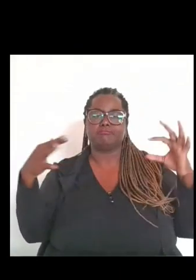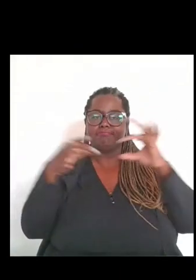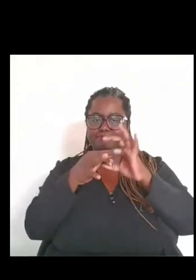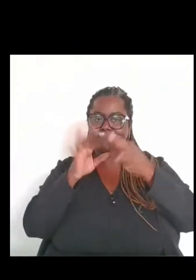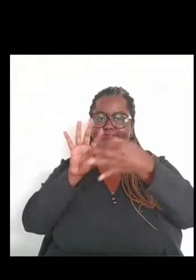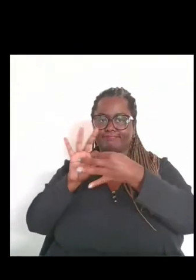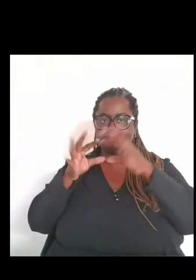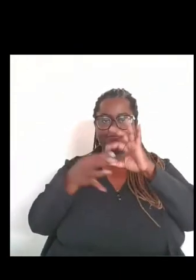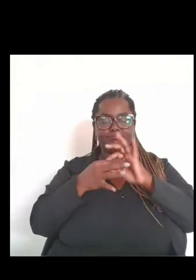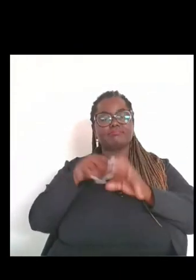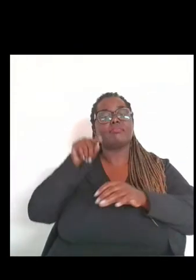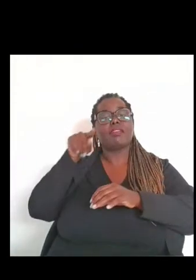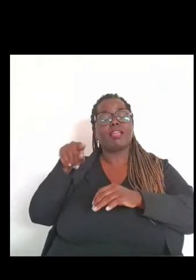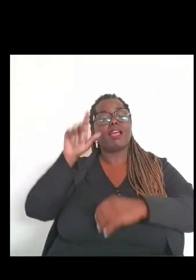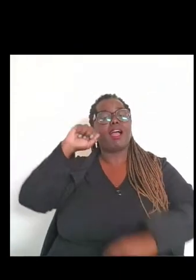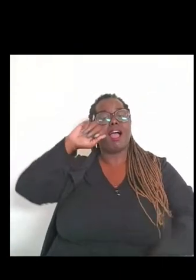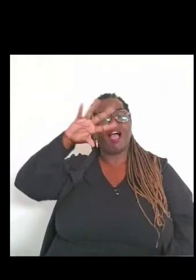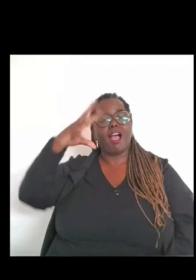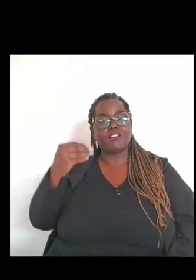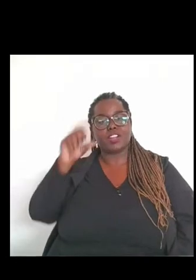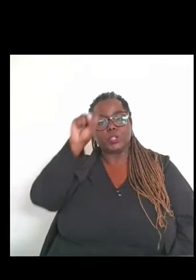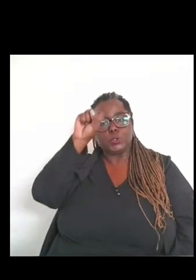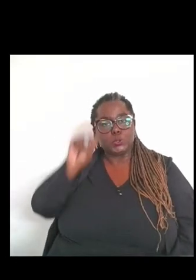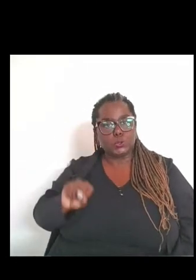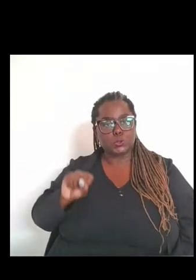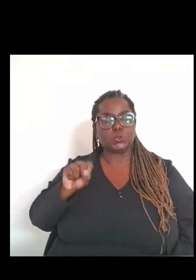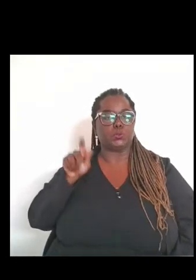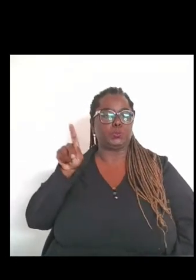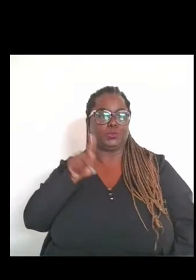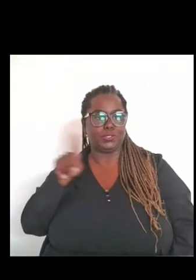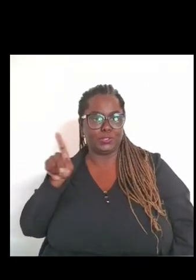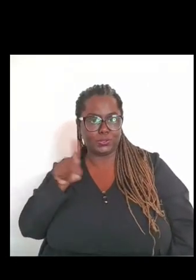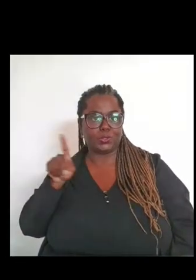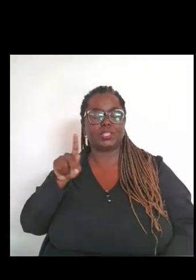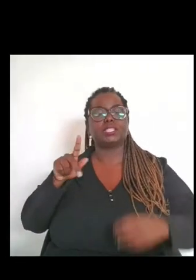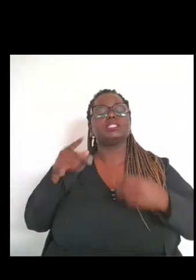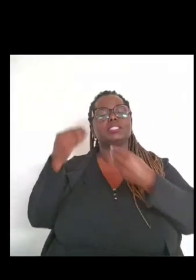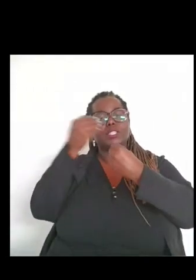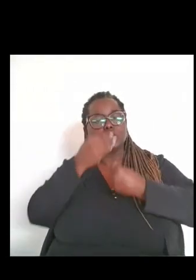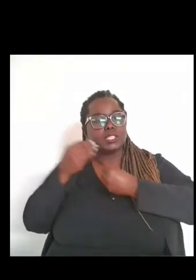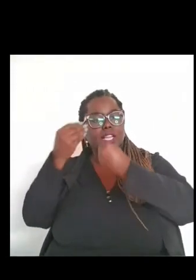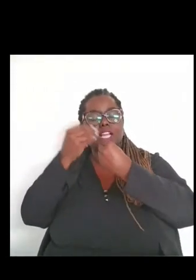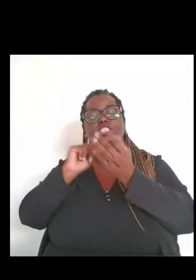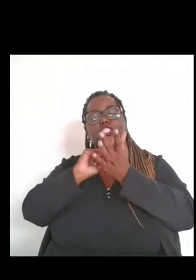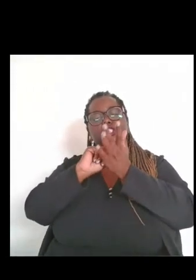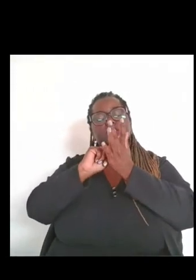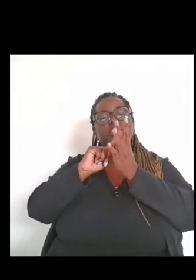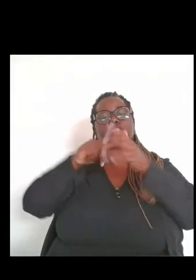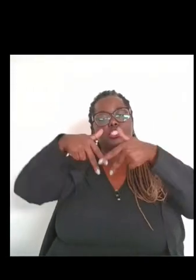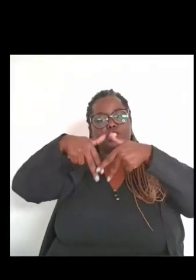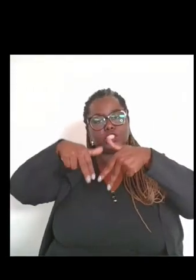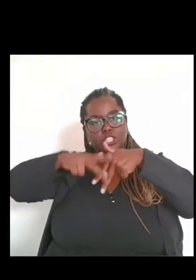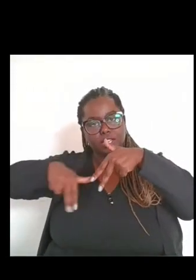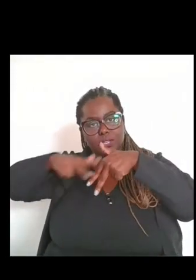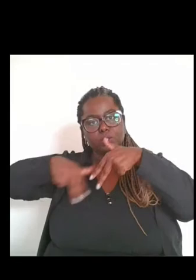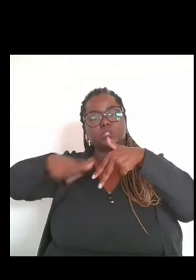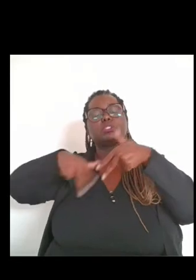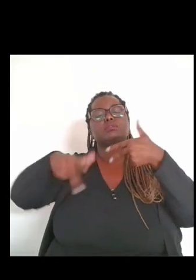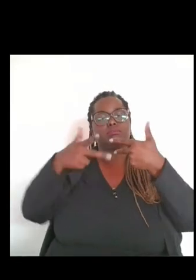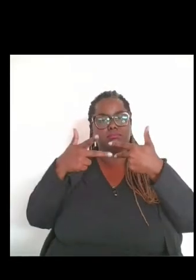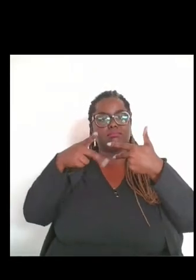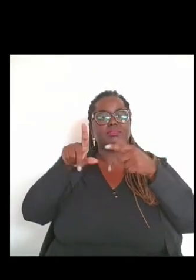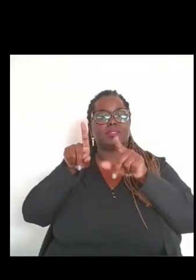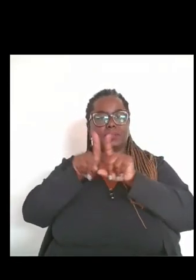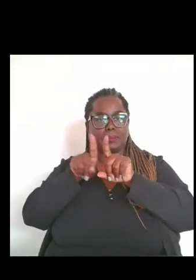she is a researcher in South Africa in sexuality gender and queer studies